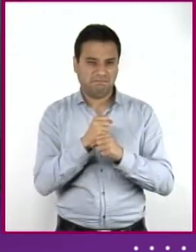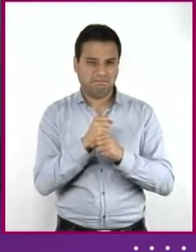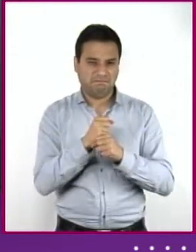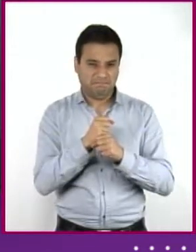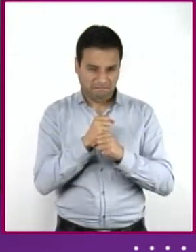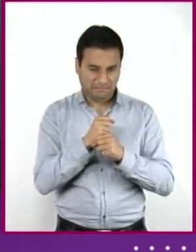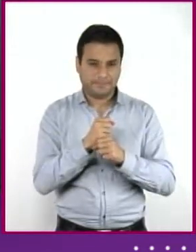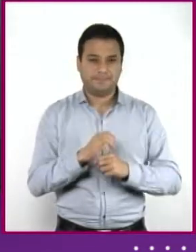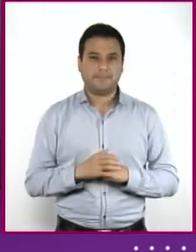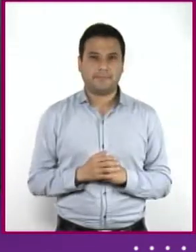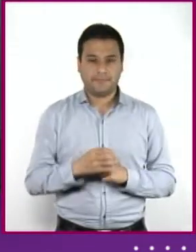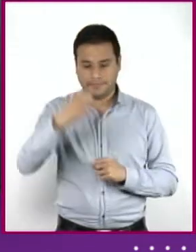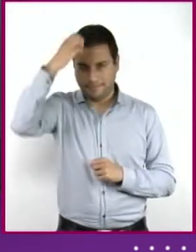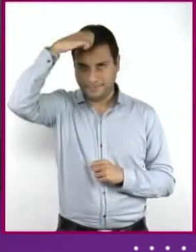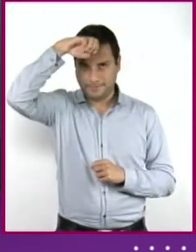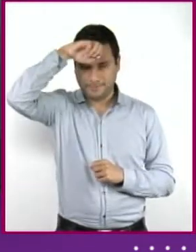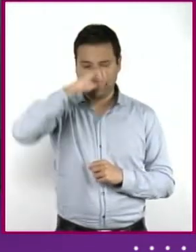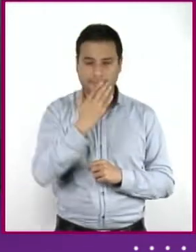experience.